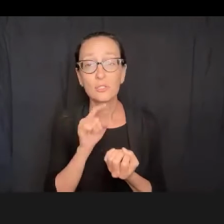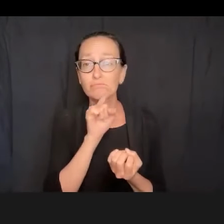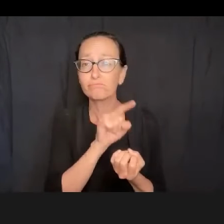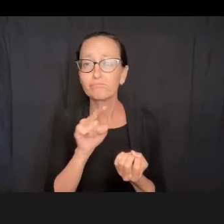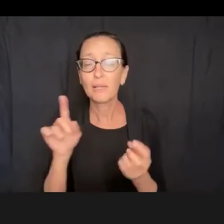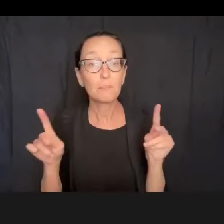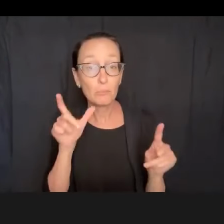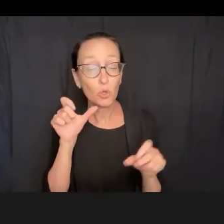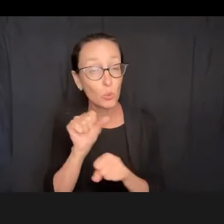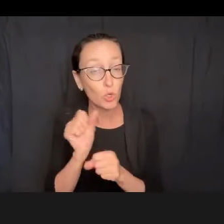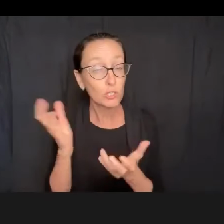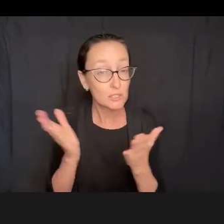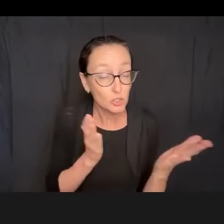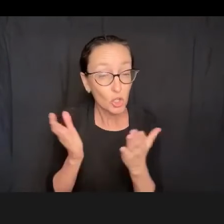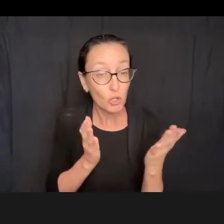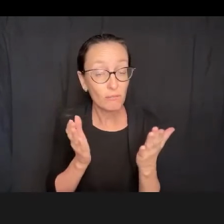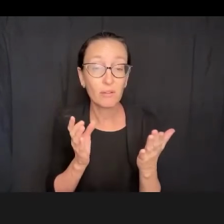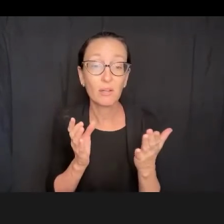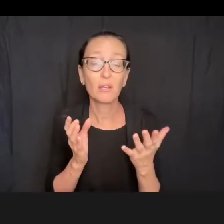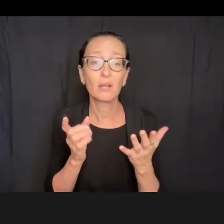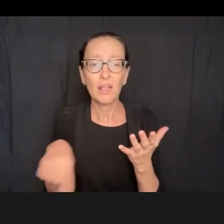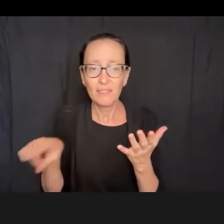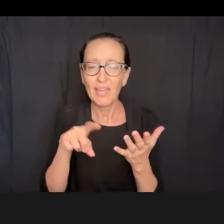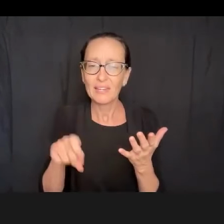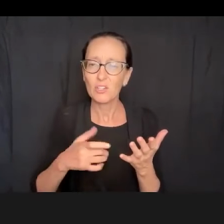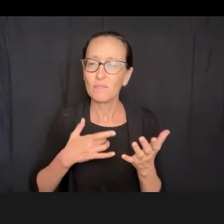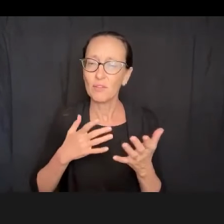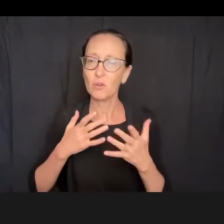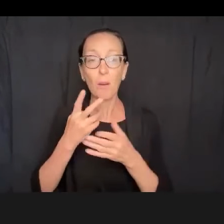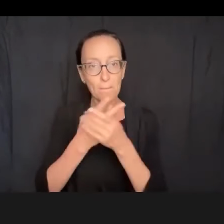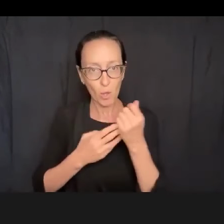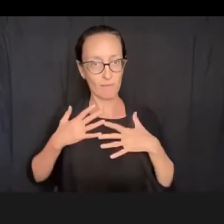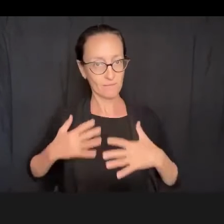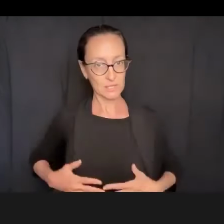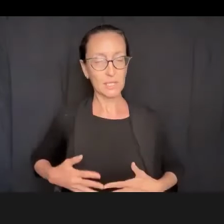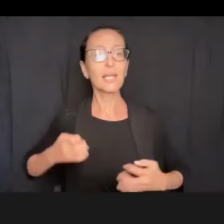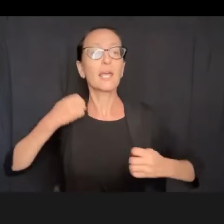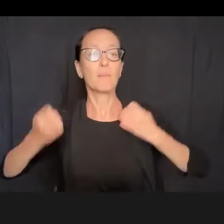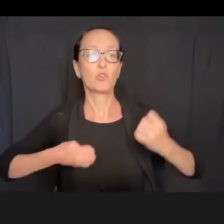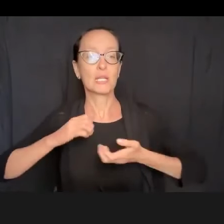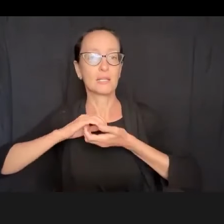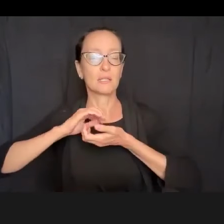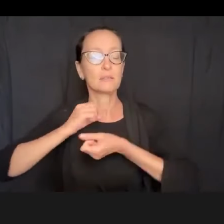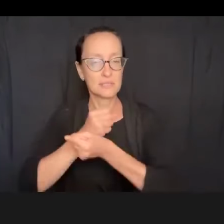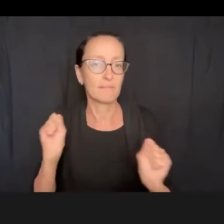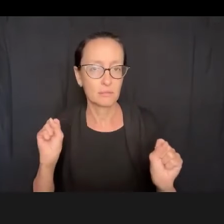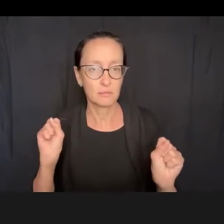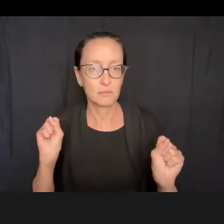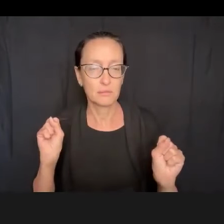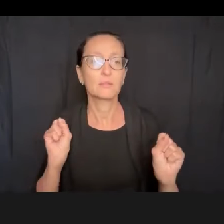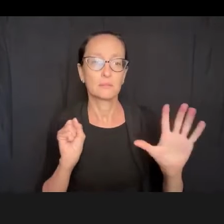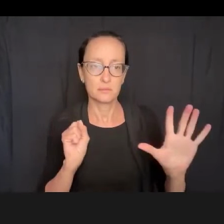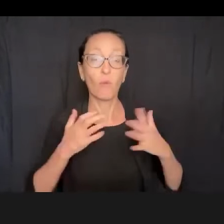people that serve and the people we work with really need to feel both physically and emotionally safe. So not only do we need to tend to the